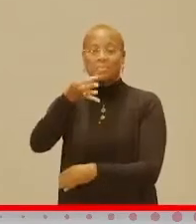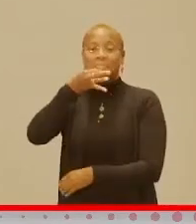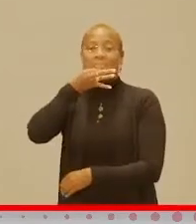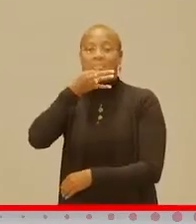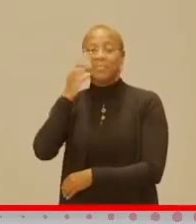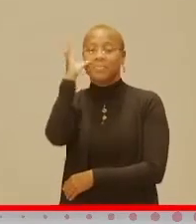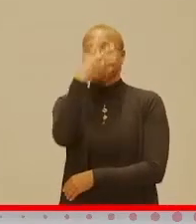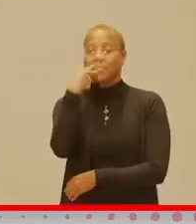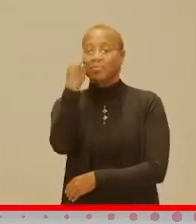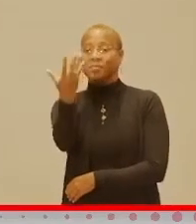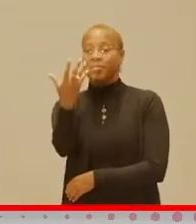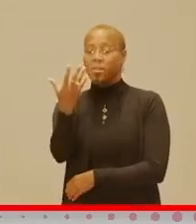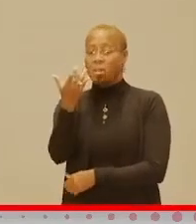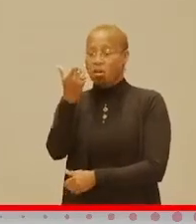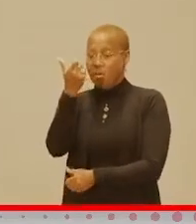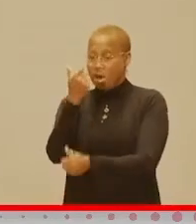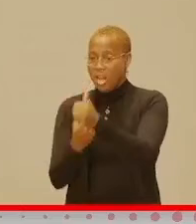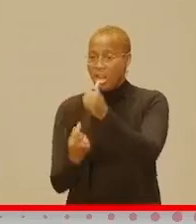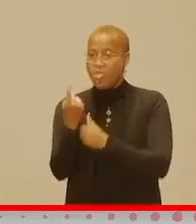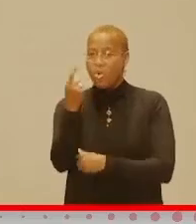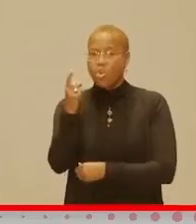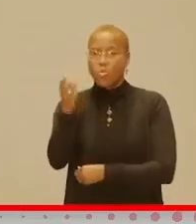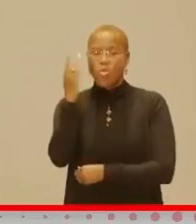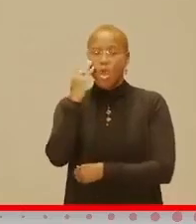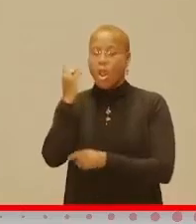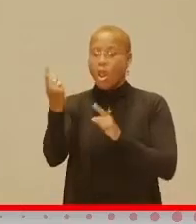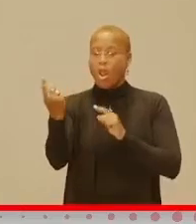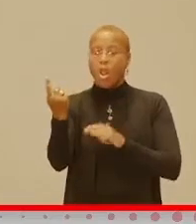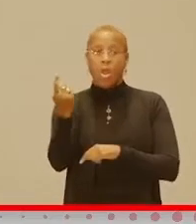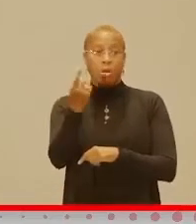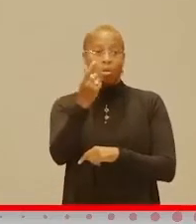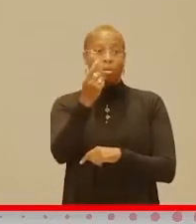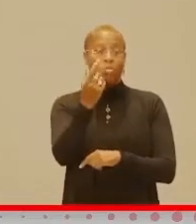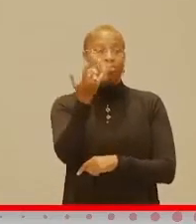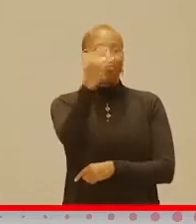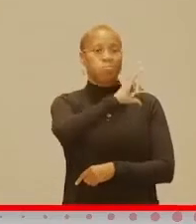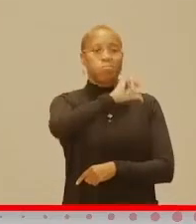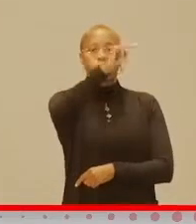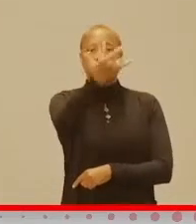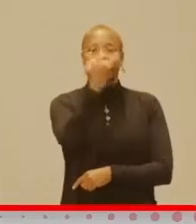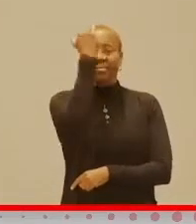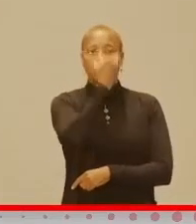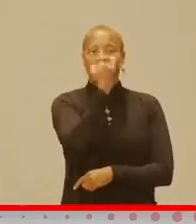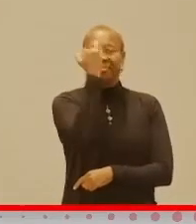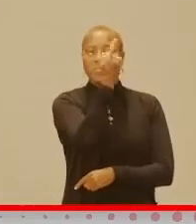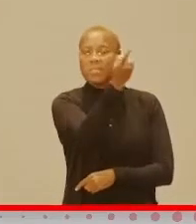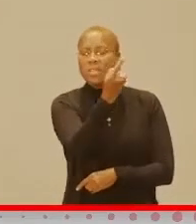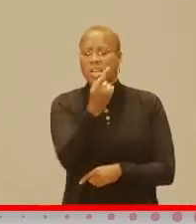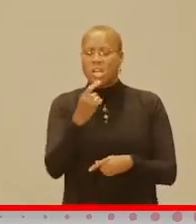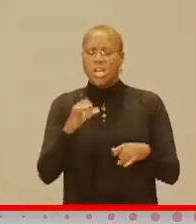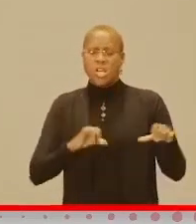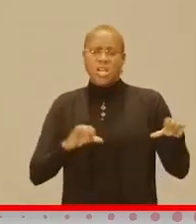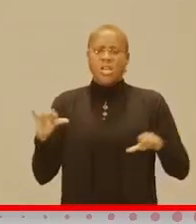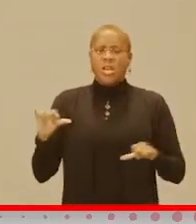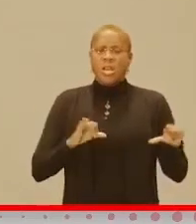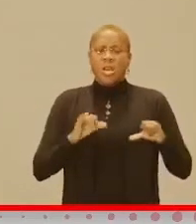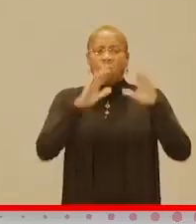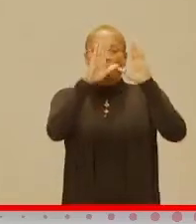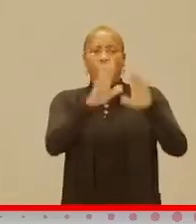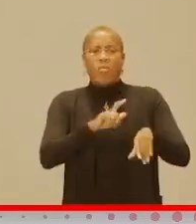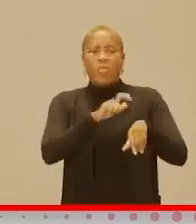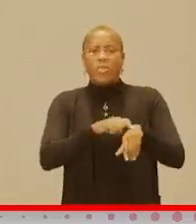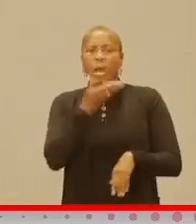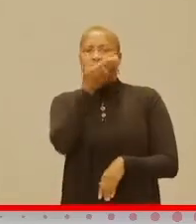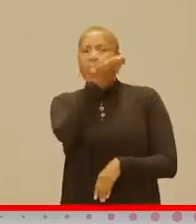But everyone you know is busy coming and going from Italy, and they're all bragging about what a wonderful time they've had